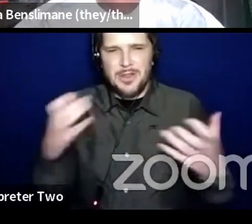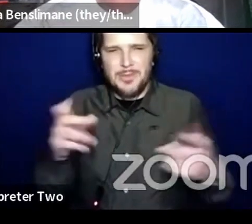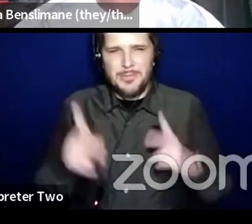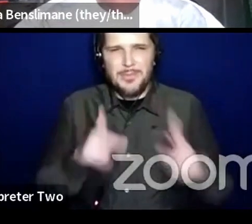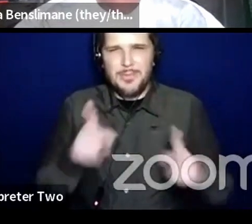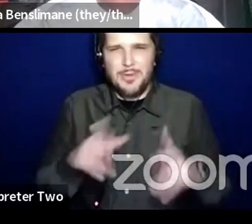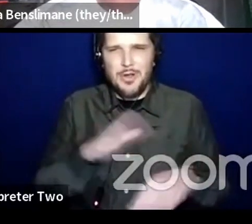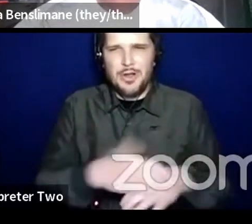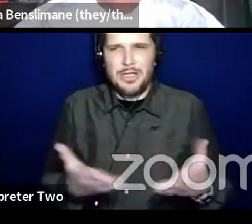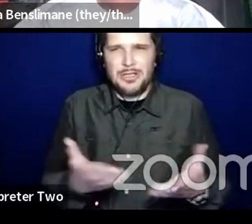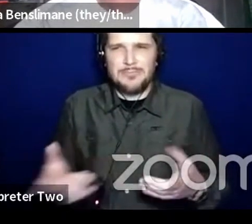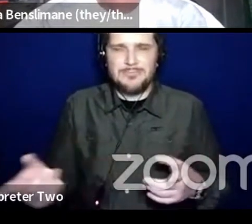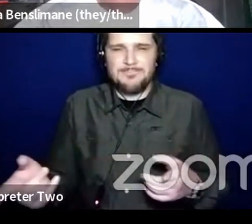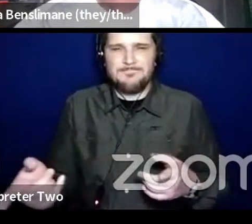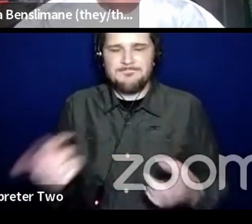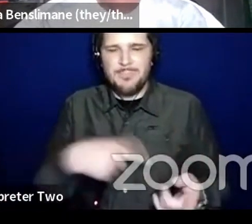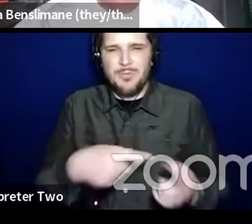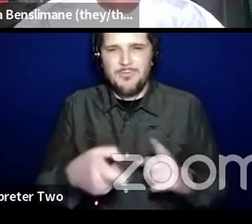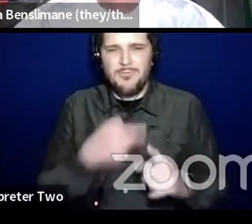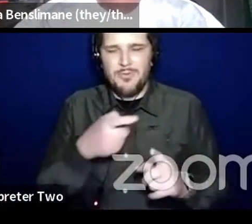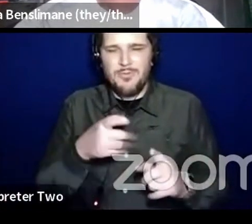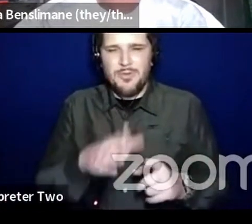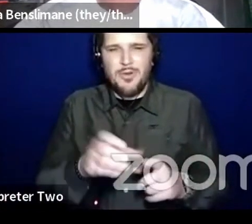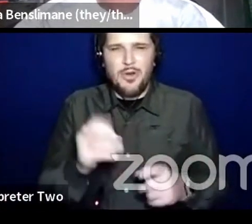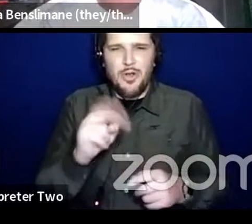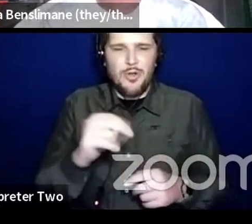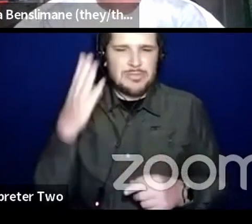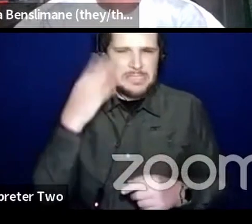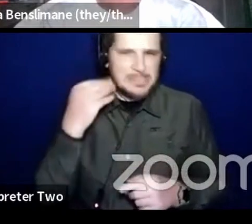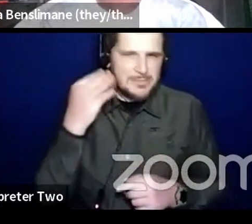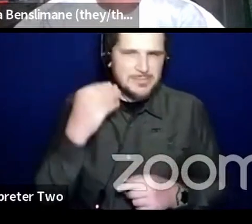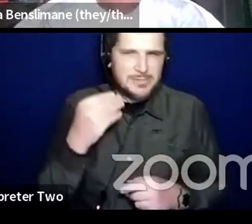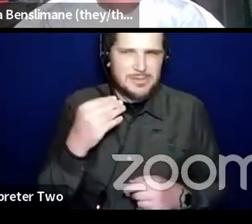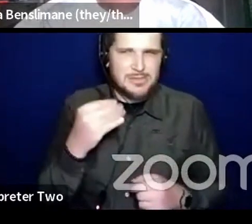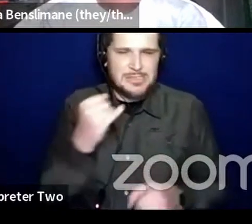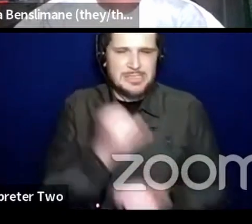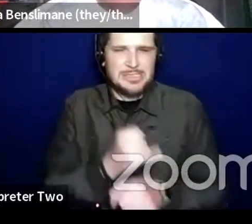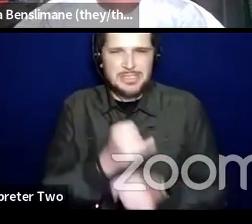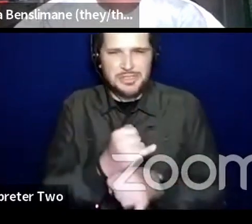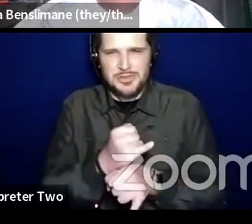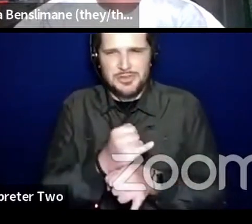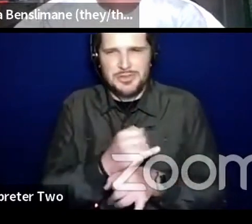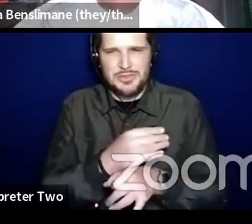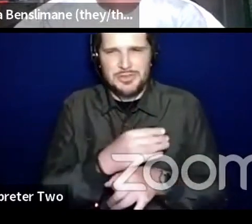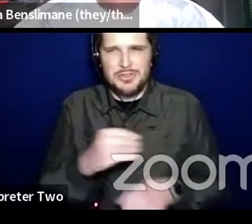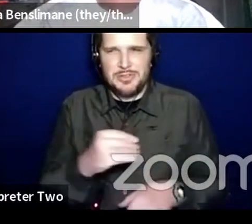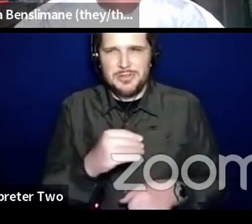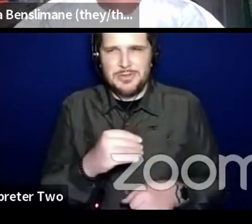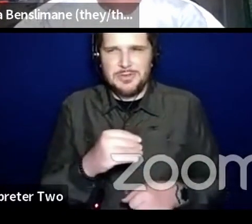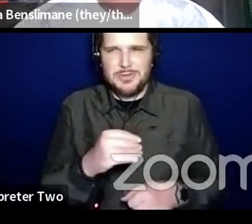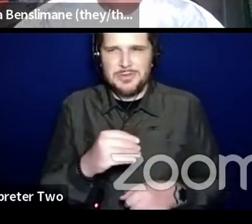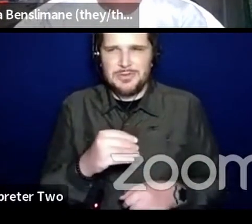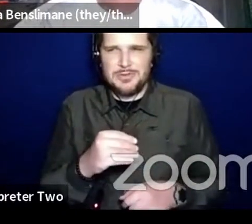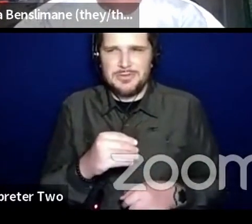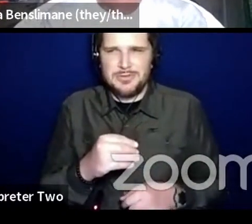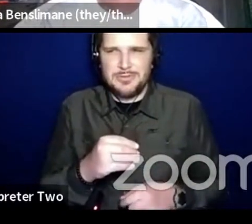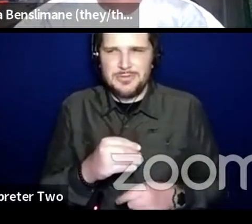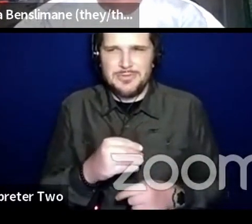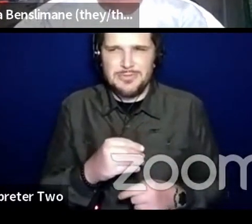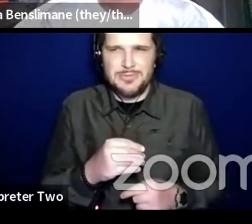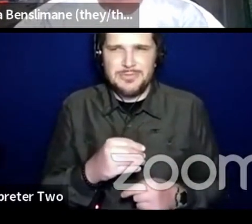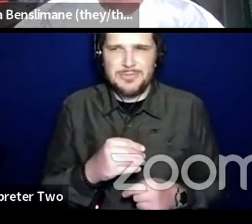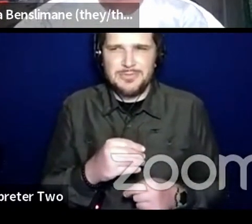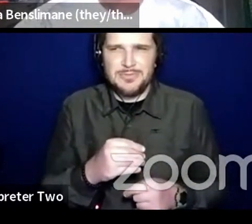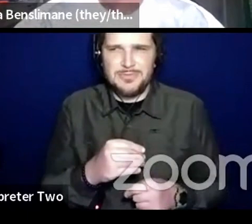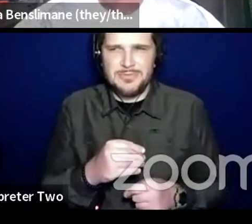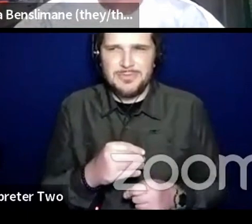this conversation with their own embodied experiences of institutions, and those are just as wise as anything anyone on the